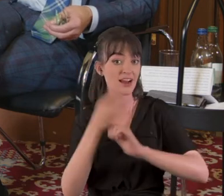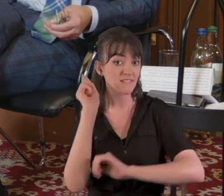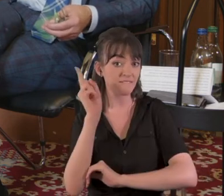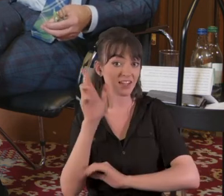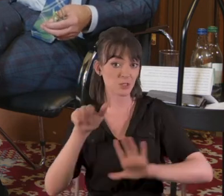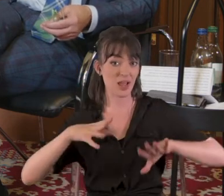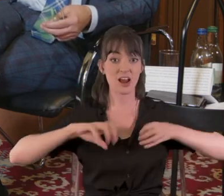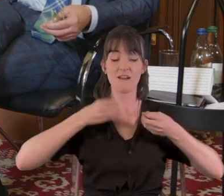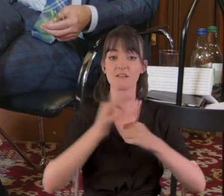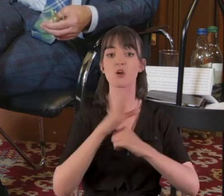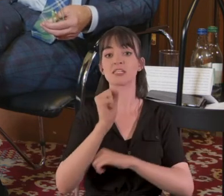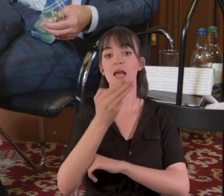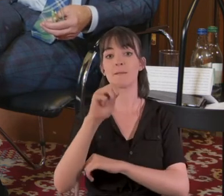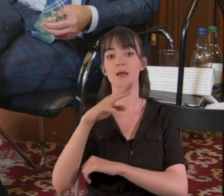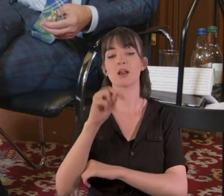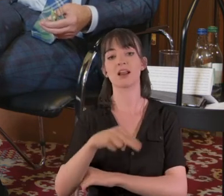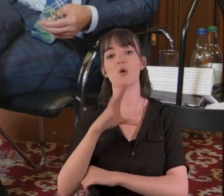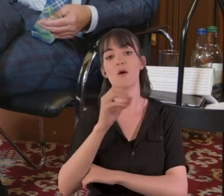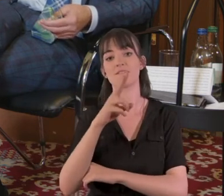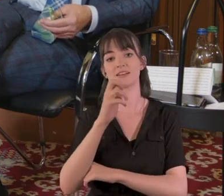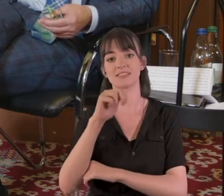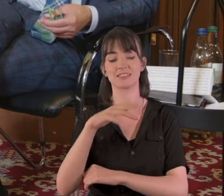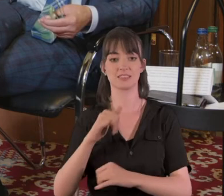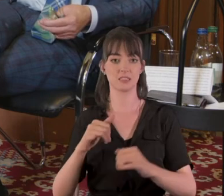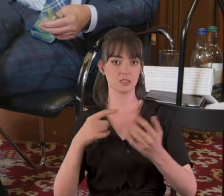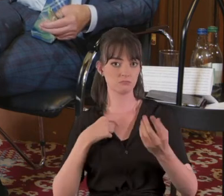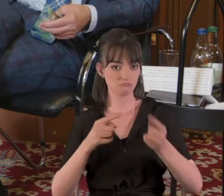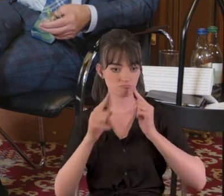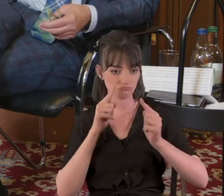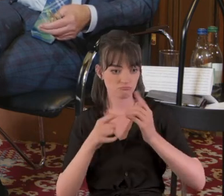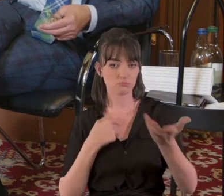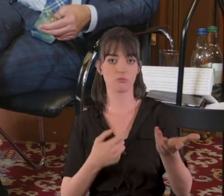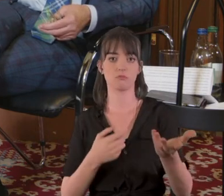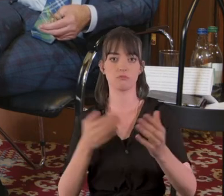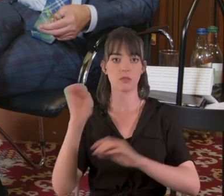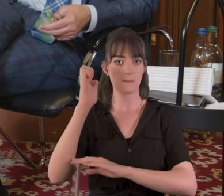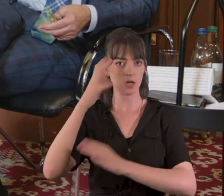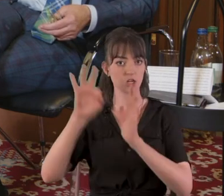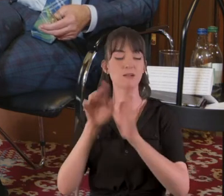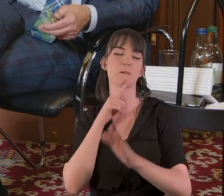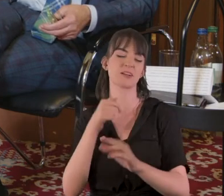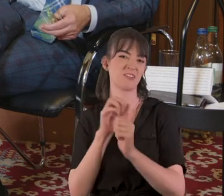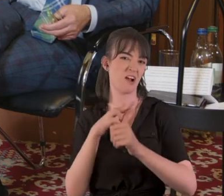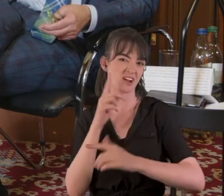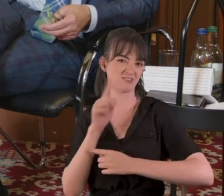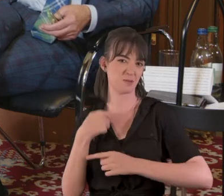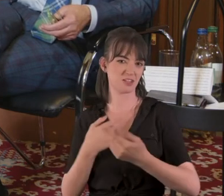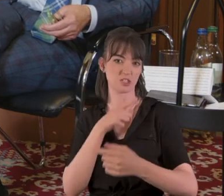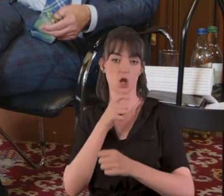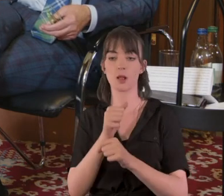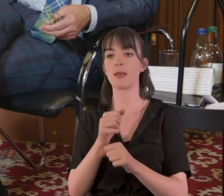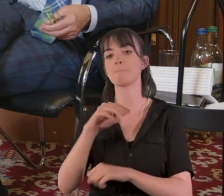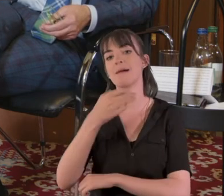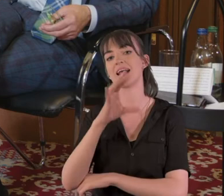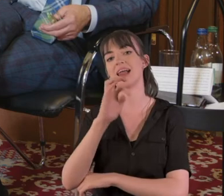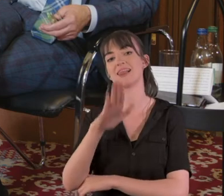Coveney regarding interaction with the British government. But I think in some ways that was also, you answered that in response to Michael Kennedy's question there.